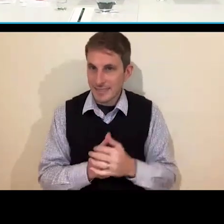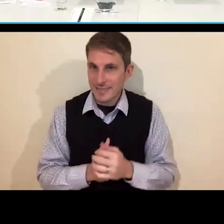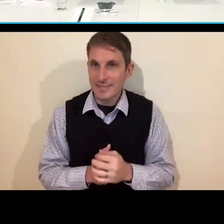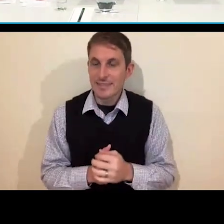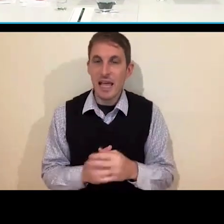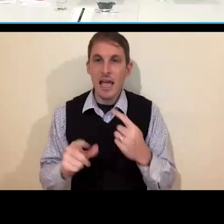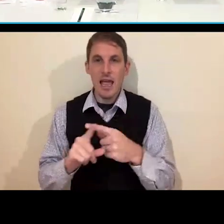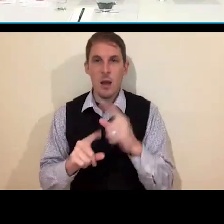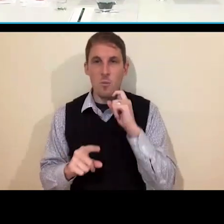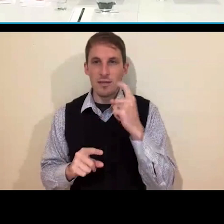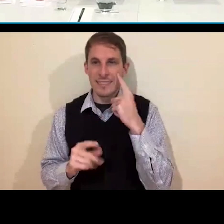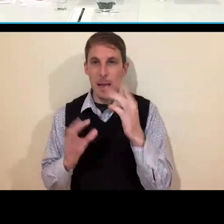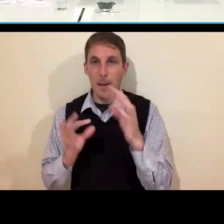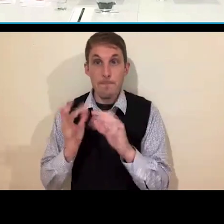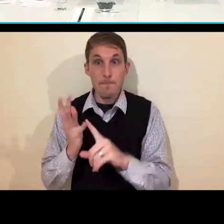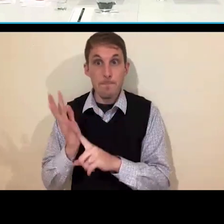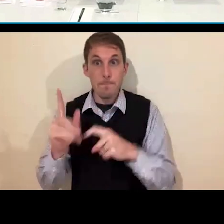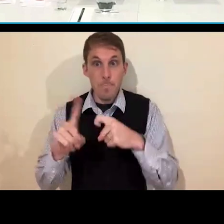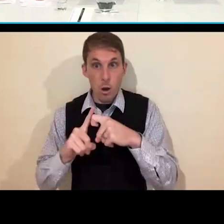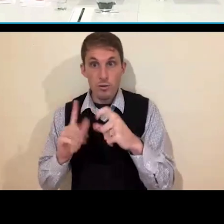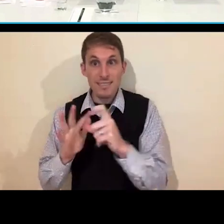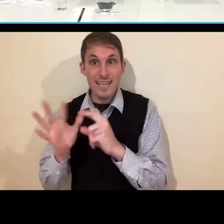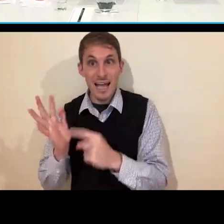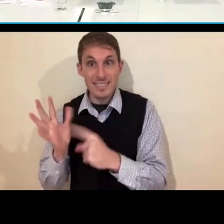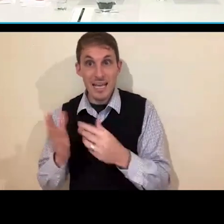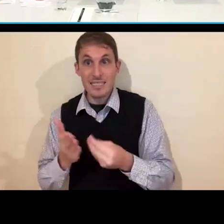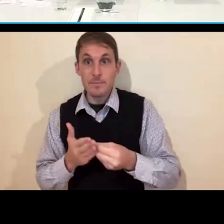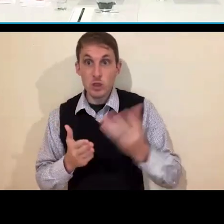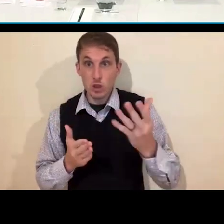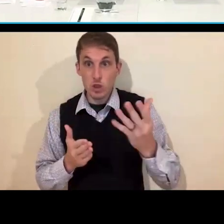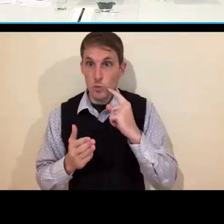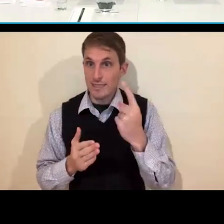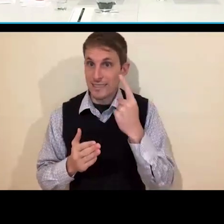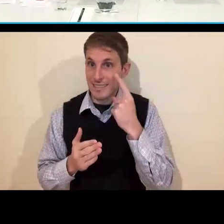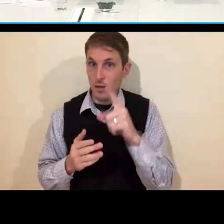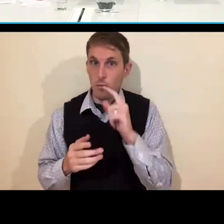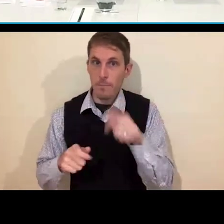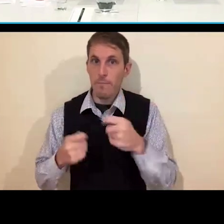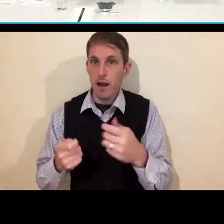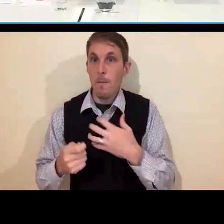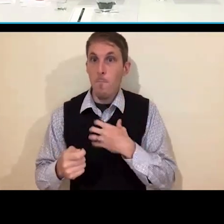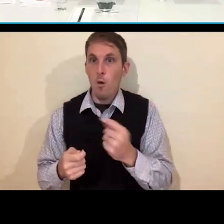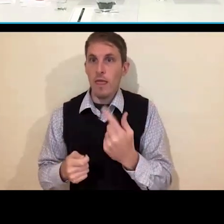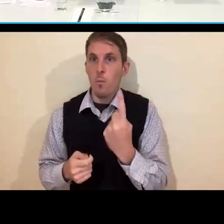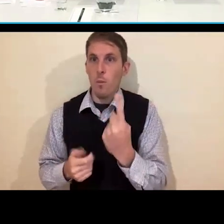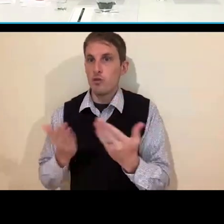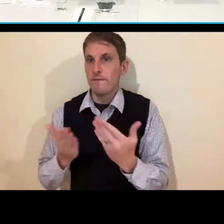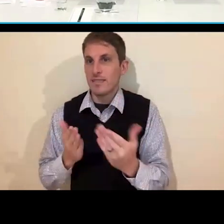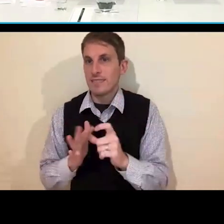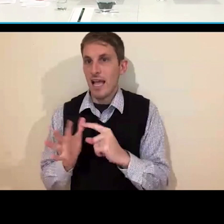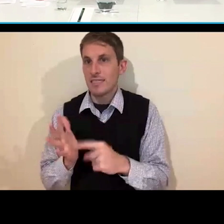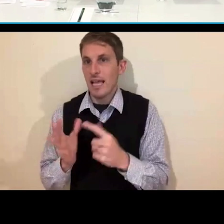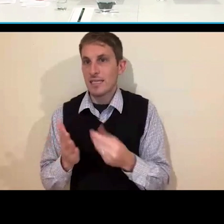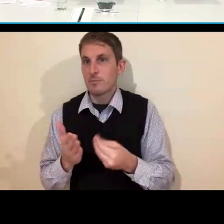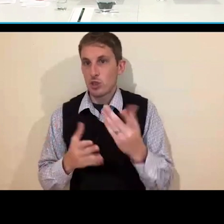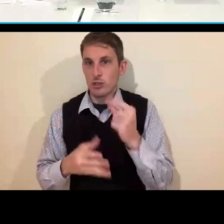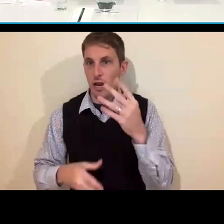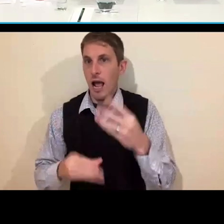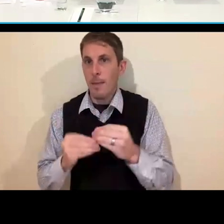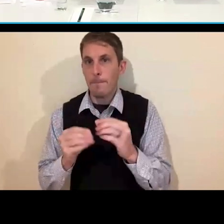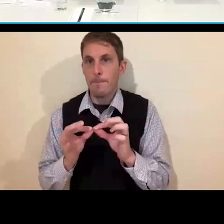at bringing in bulk data submissions as well that will help providers to do more than one services data submission